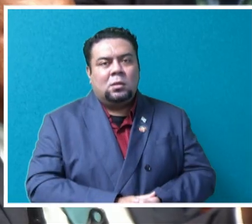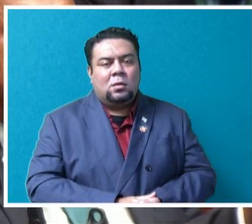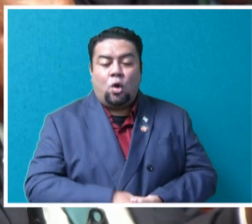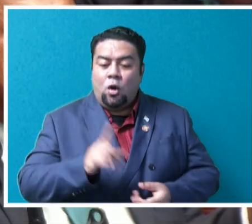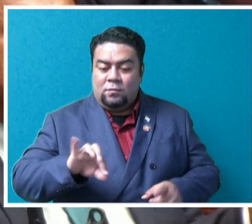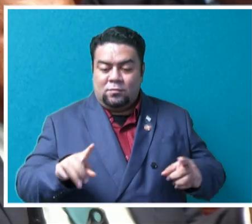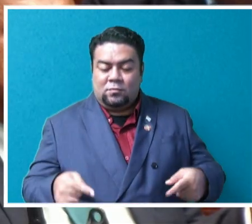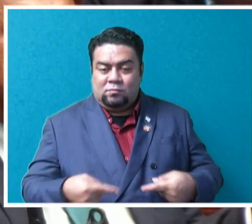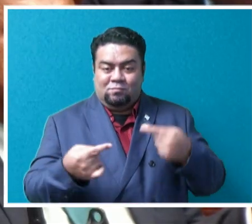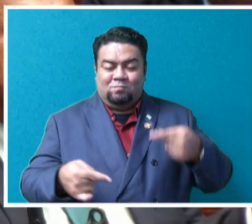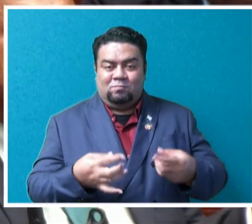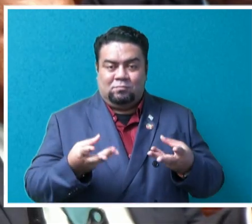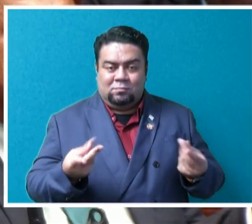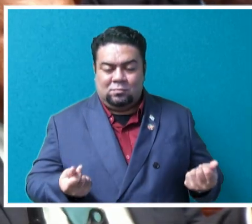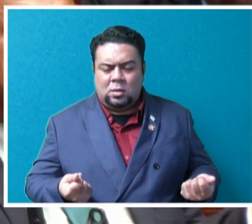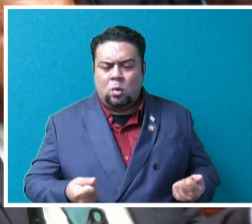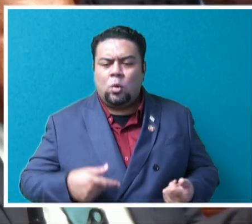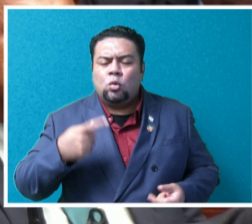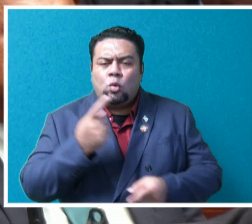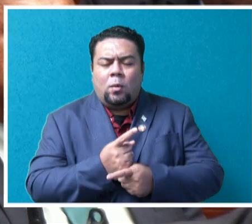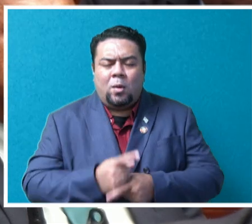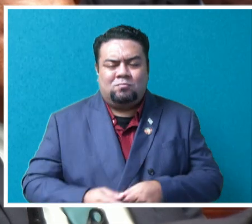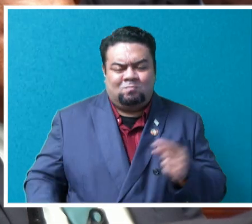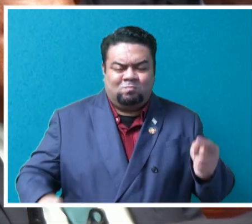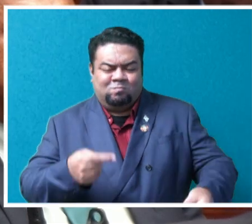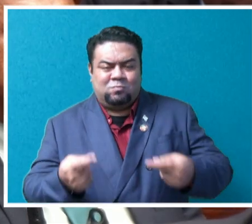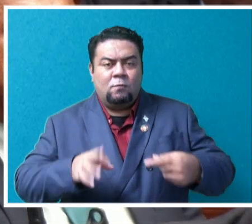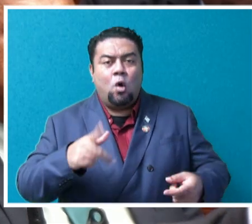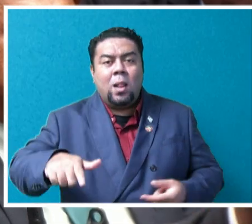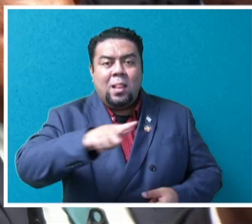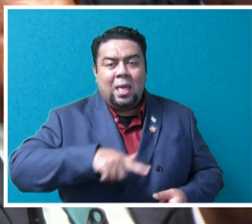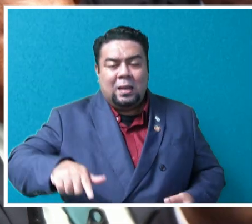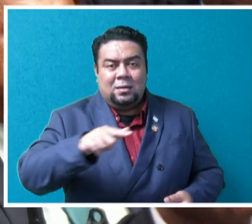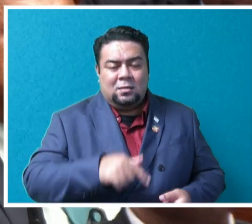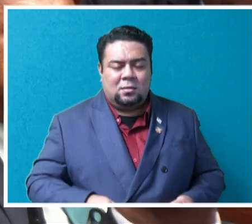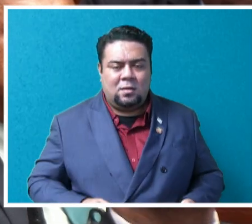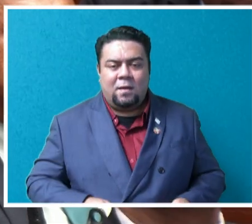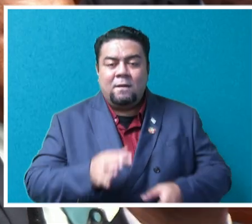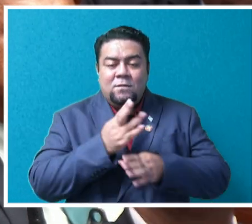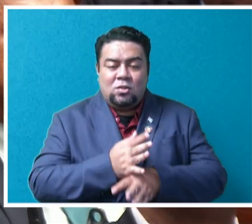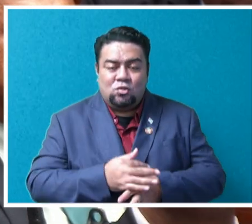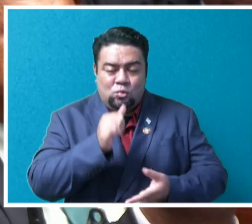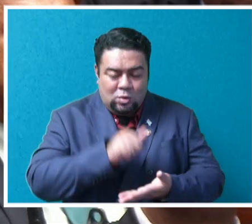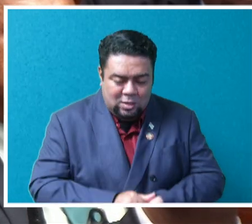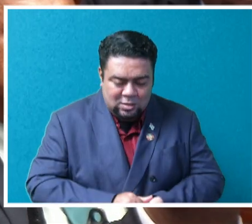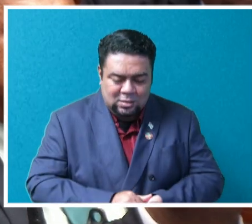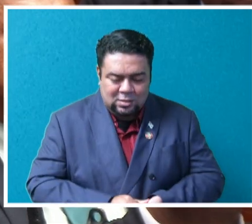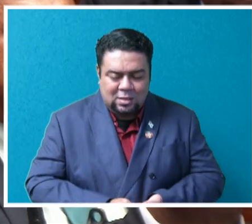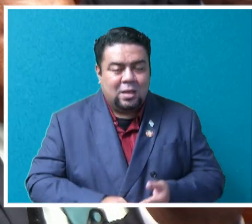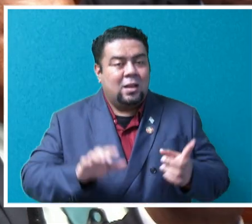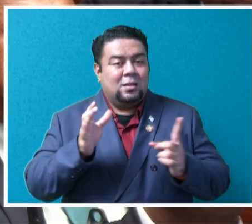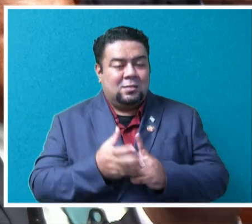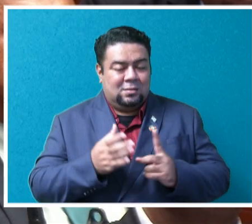disputes concerning land ownership, fishing rights, and customary chiefly positions,